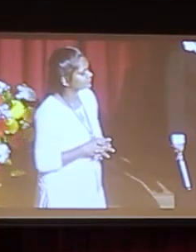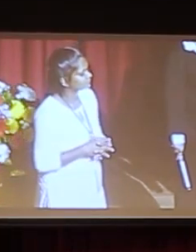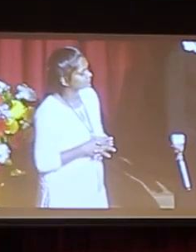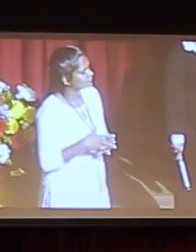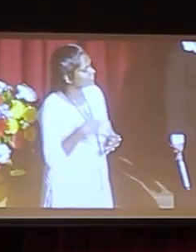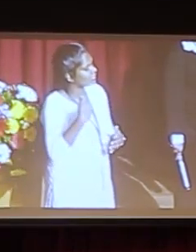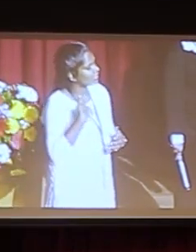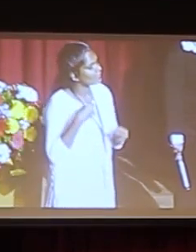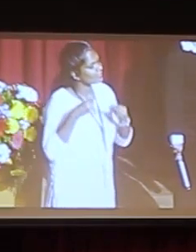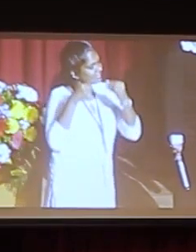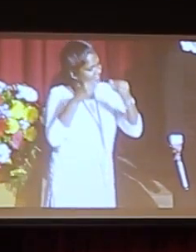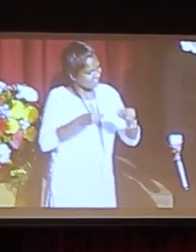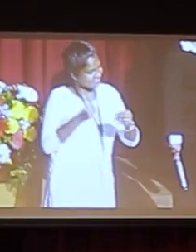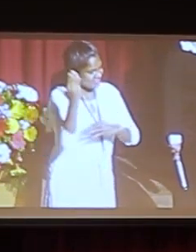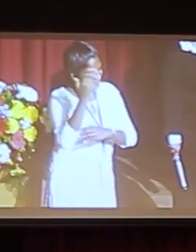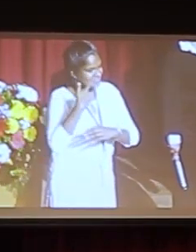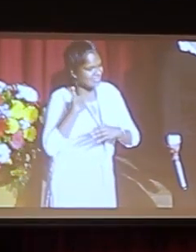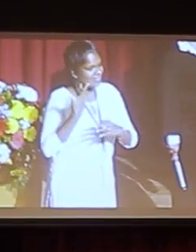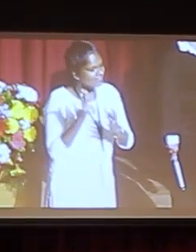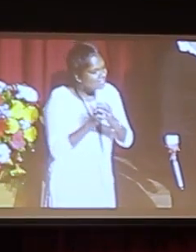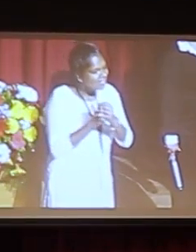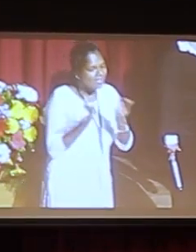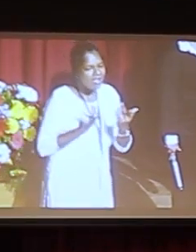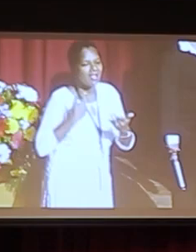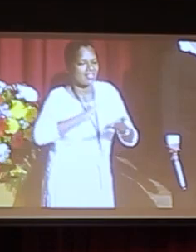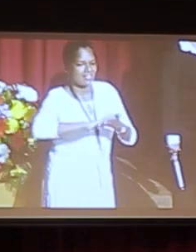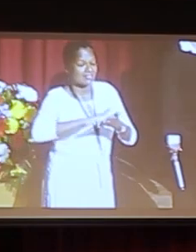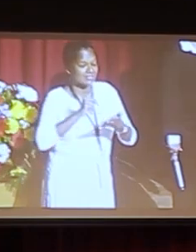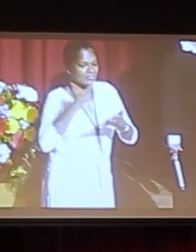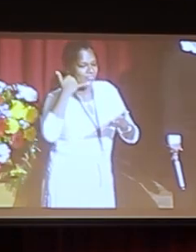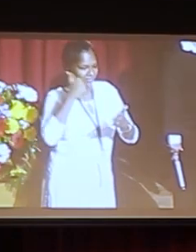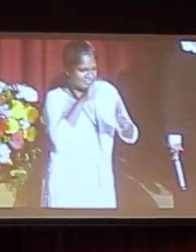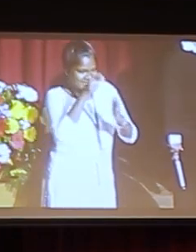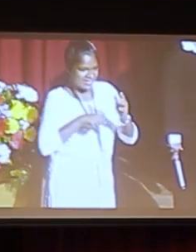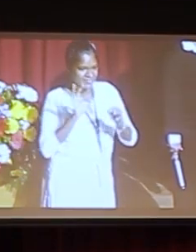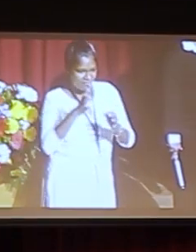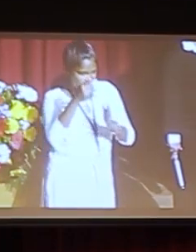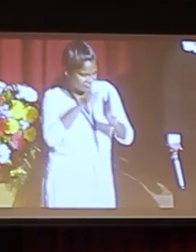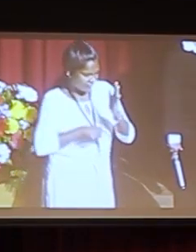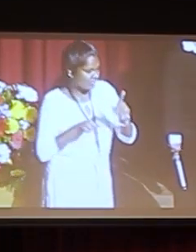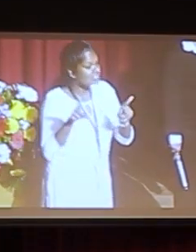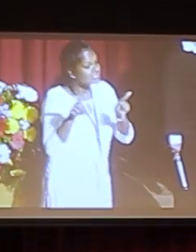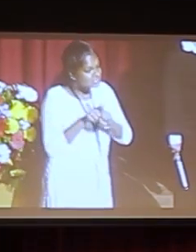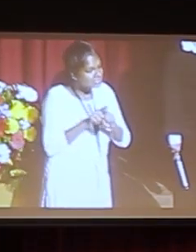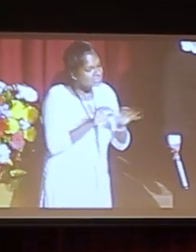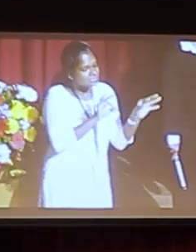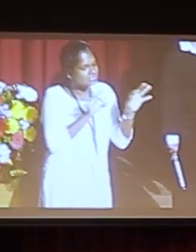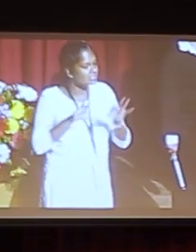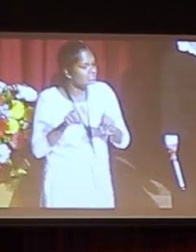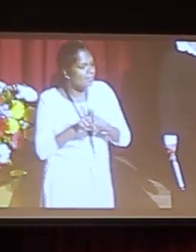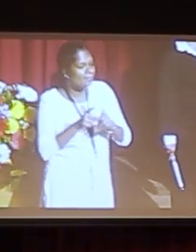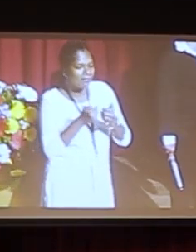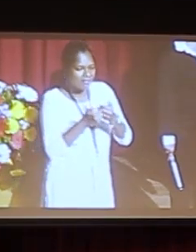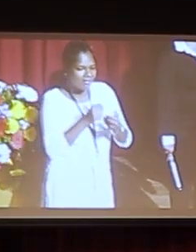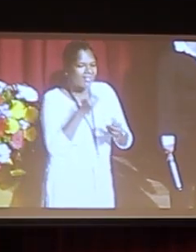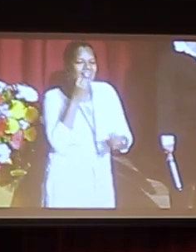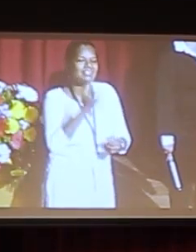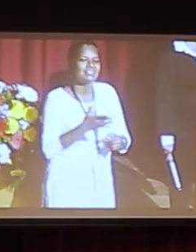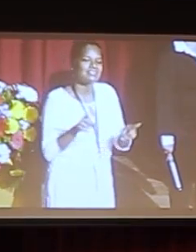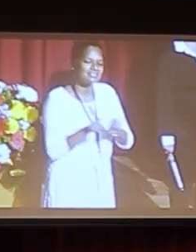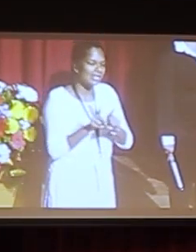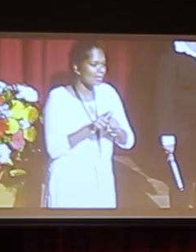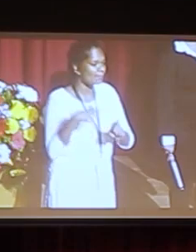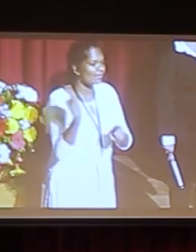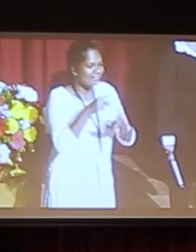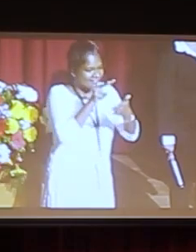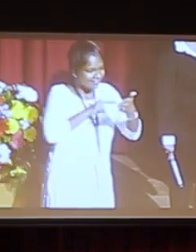I am giving presentation using my Android device. Enter field. So this is the writing becomes as easy as you're